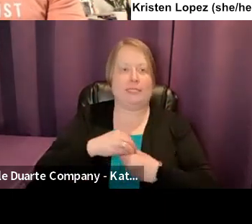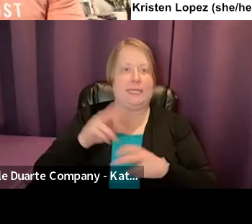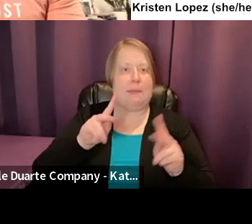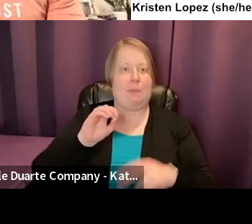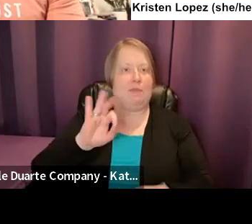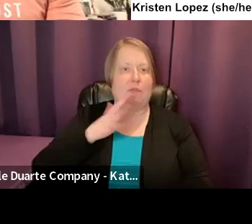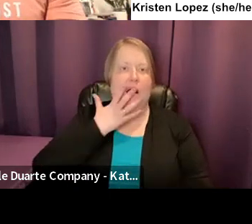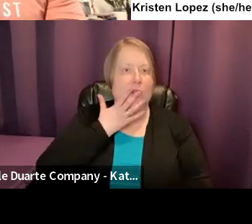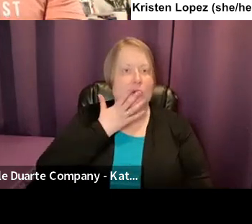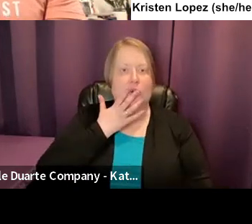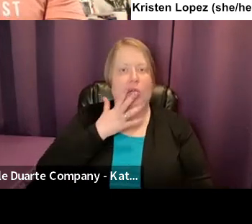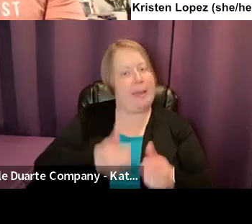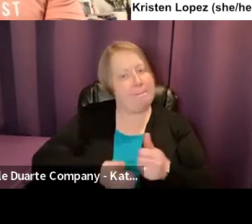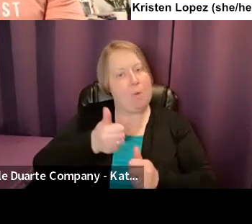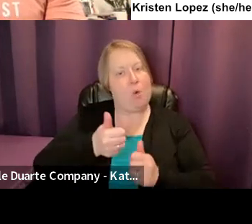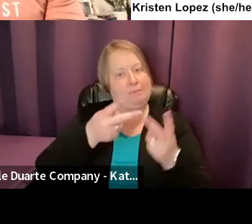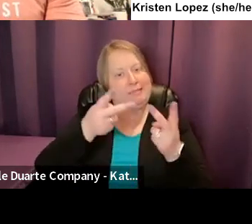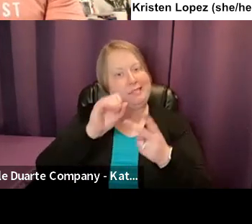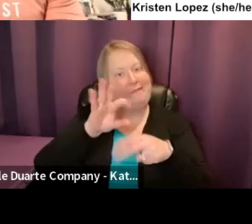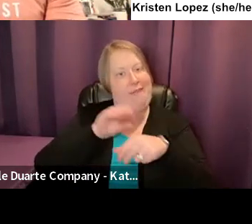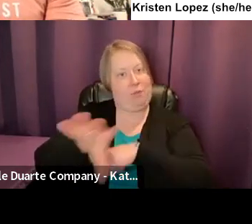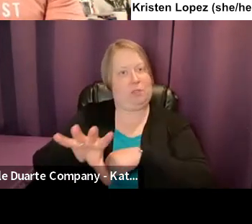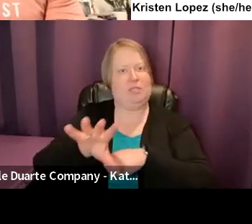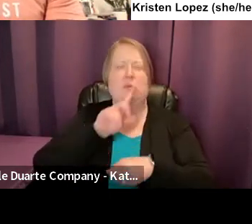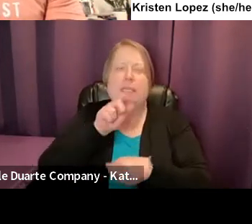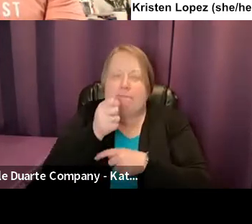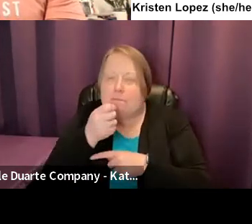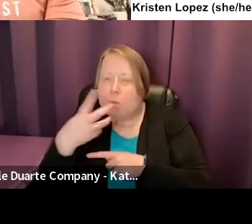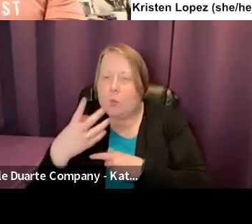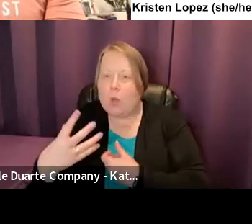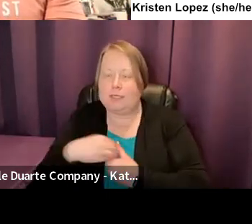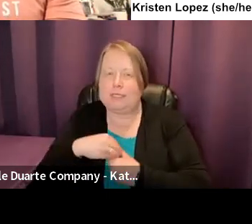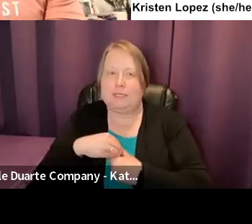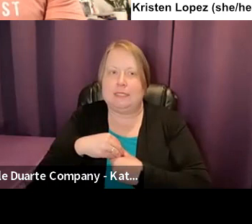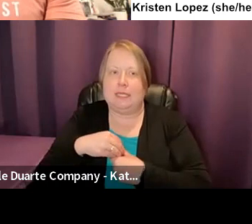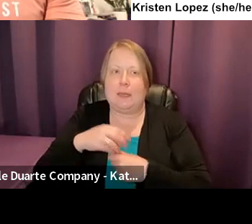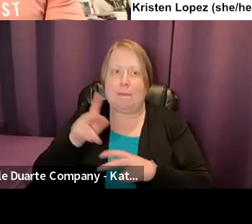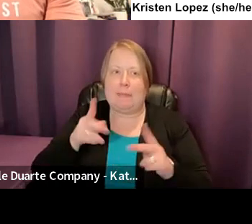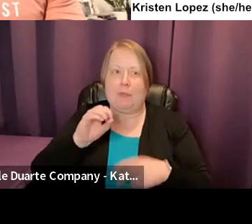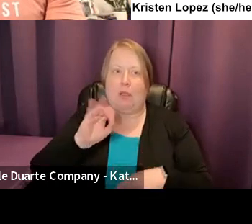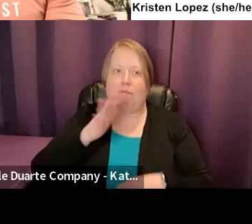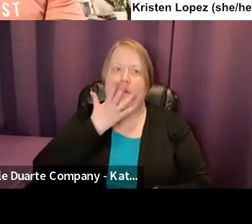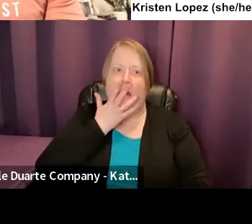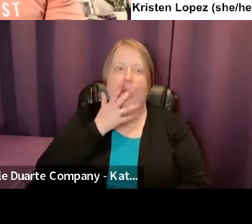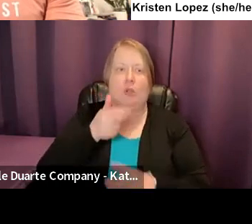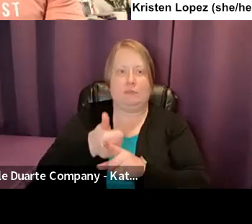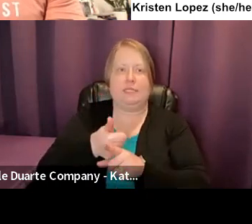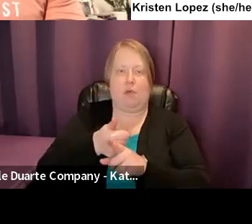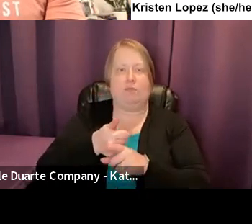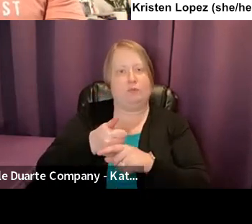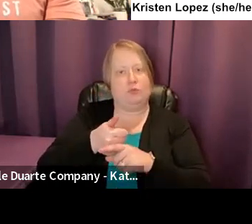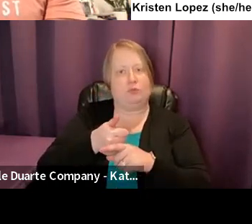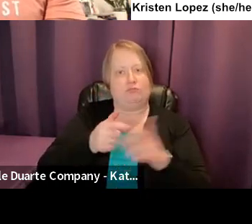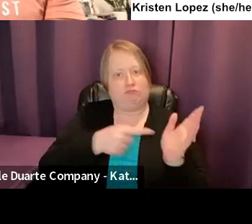most positions of influence. And there are only a handful of autistic people of color, right, that are prominent